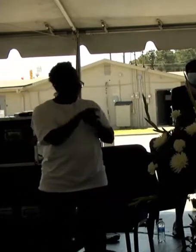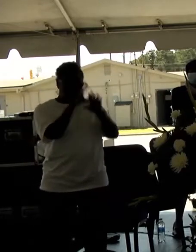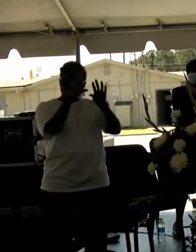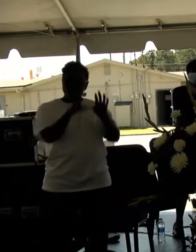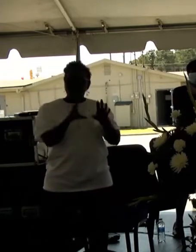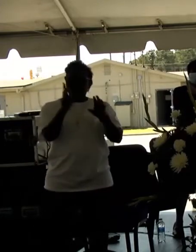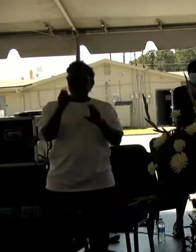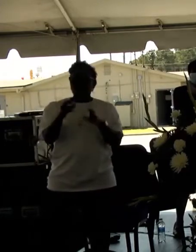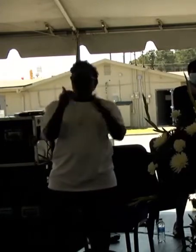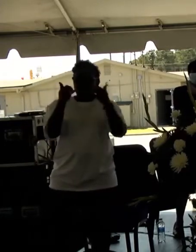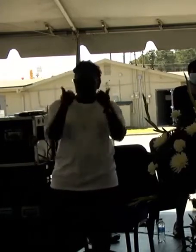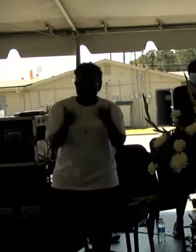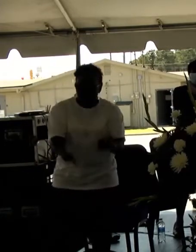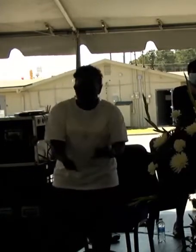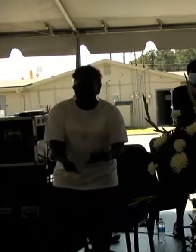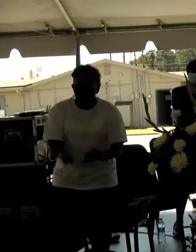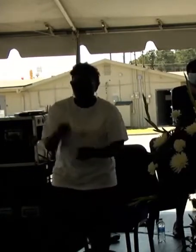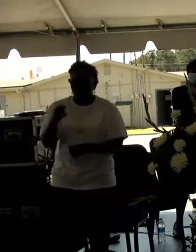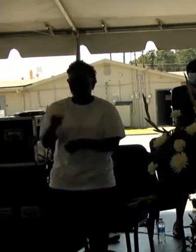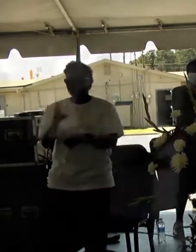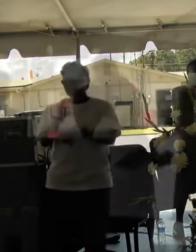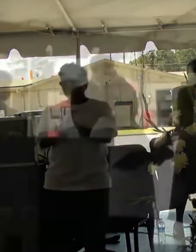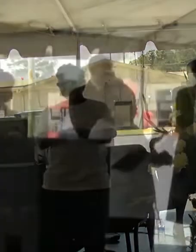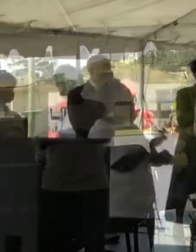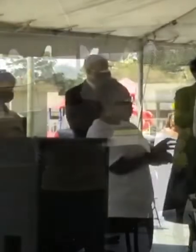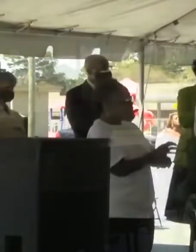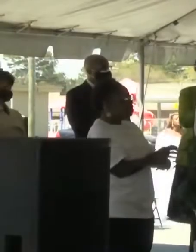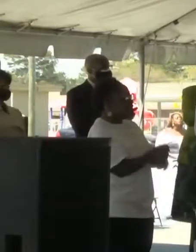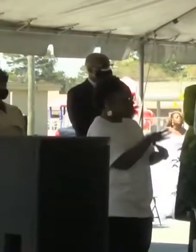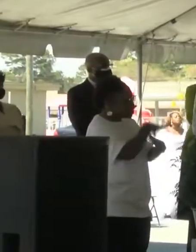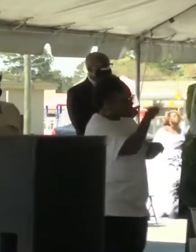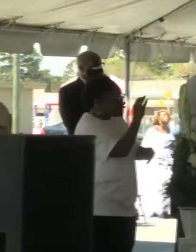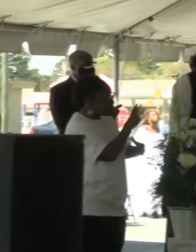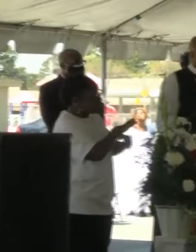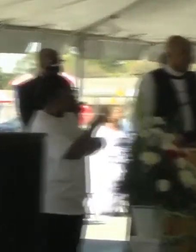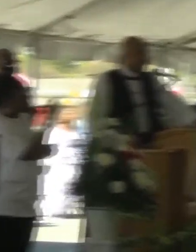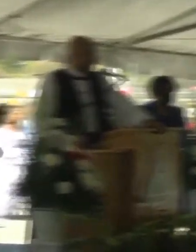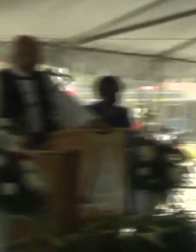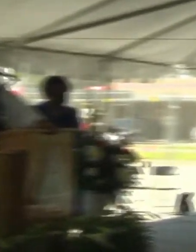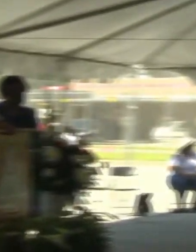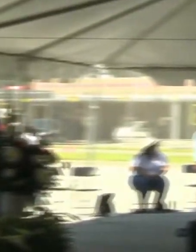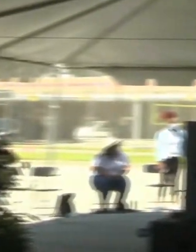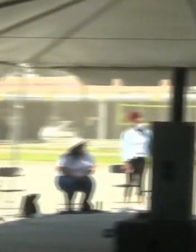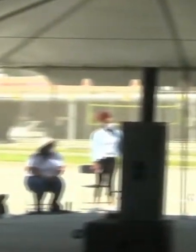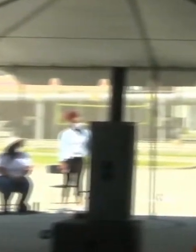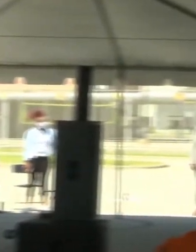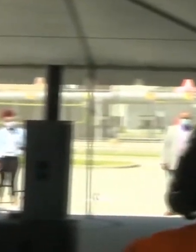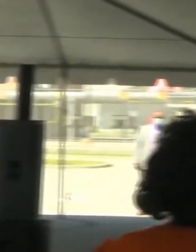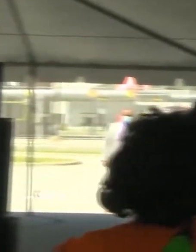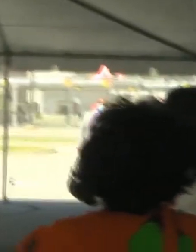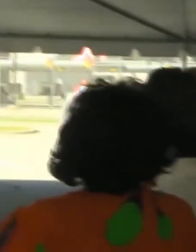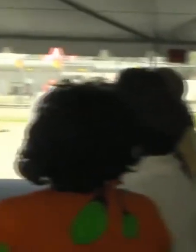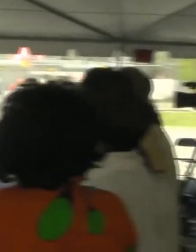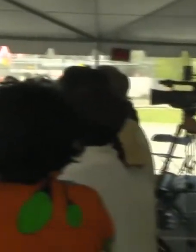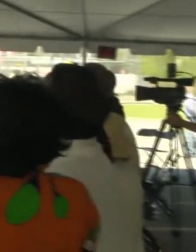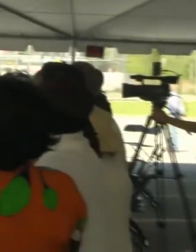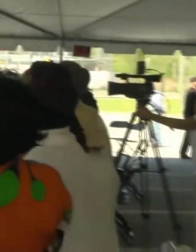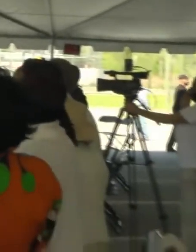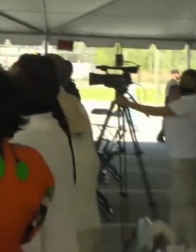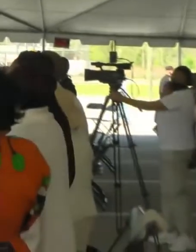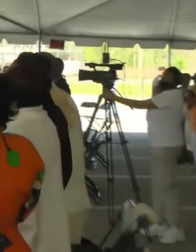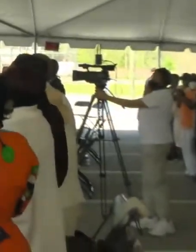parking lot, for this is the church. This tent is the church. Where the Spirit of the Lord is, there is what? Liberty and peace.